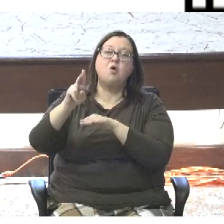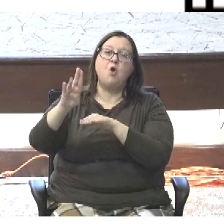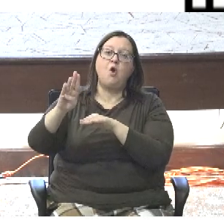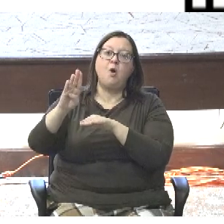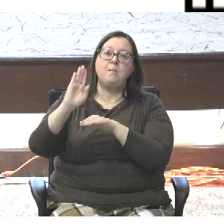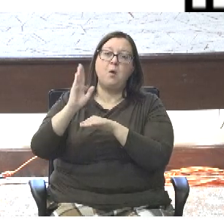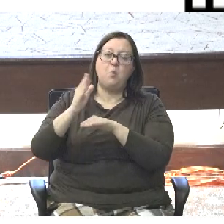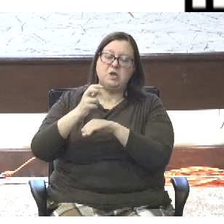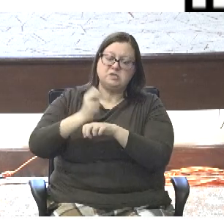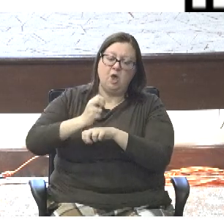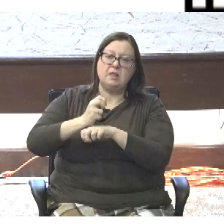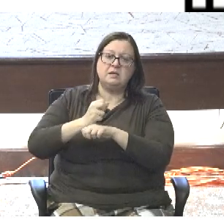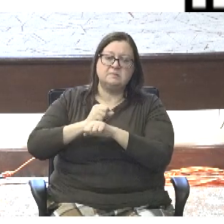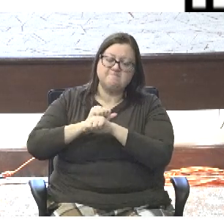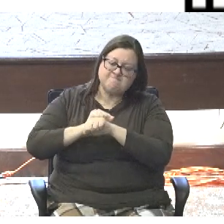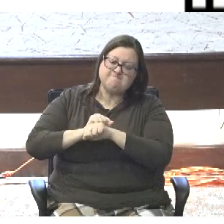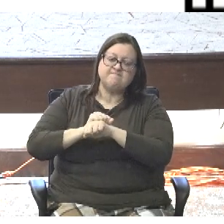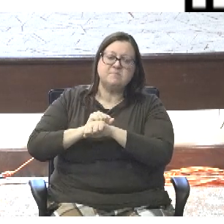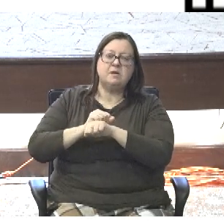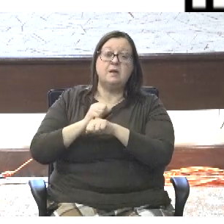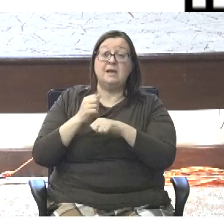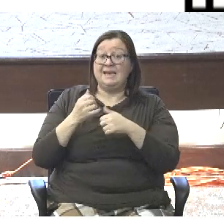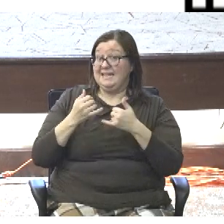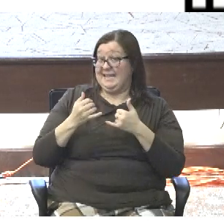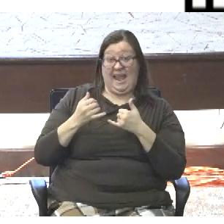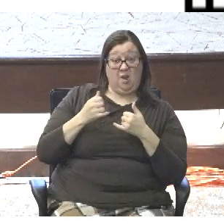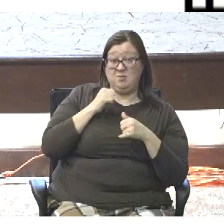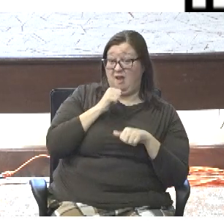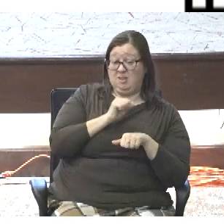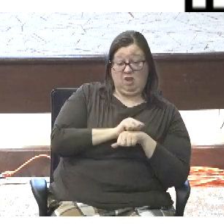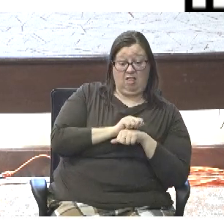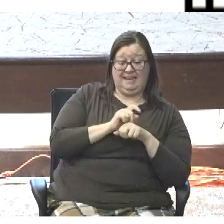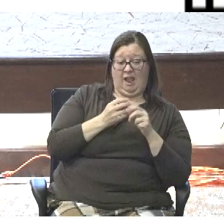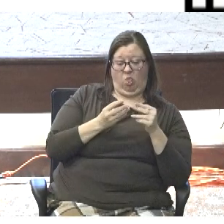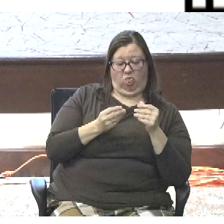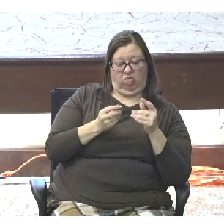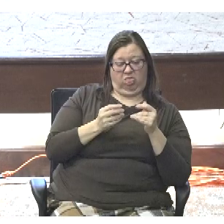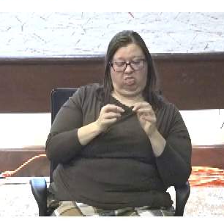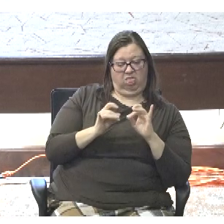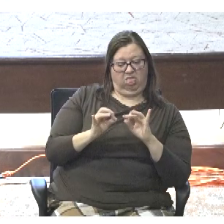very solid base material, whereas now that's not the case.